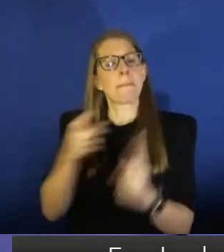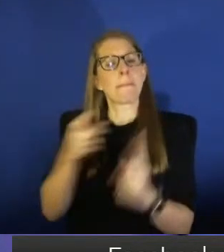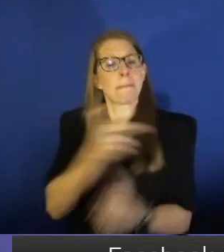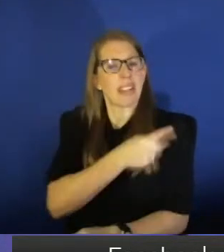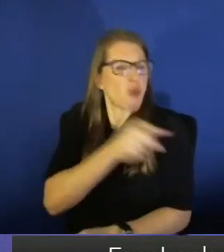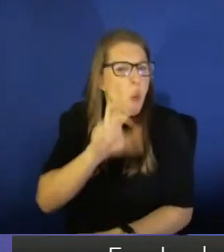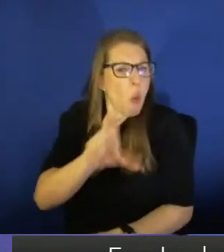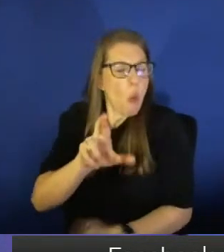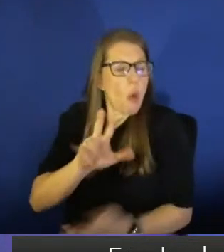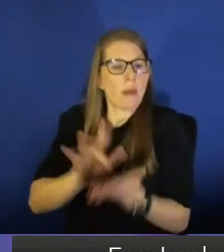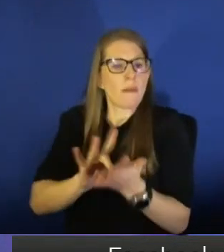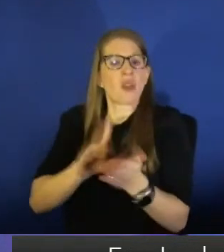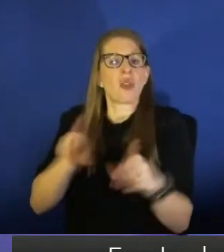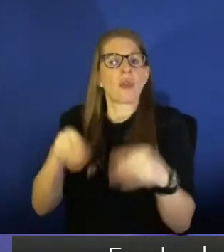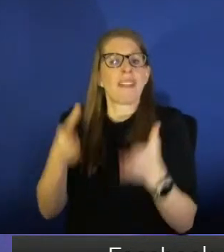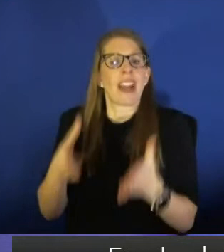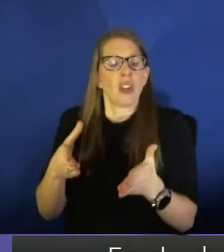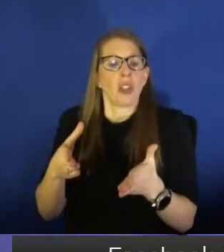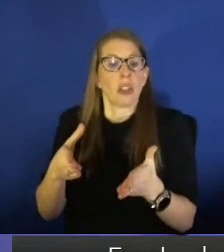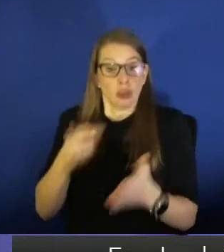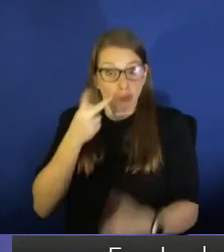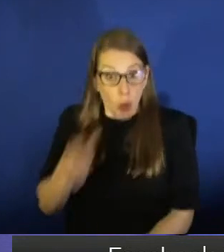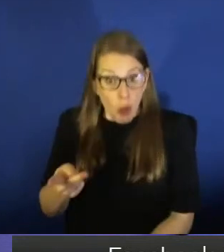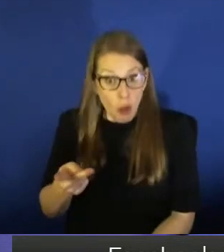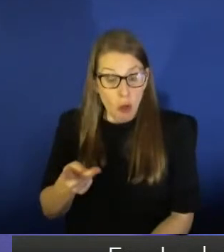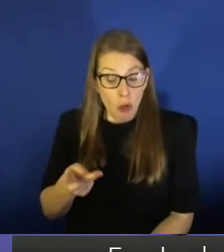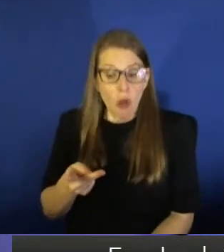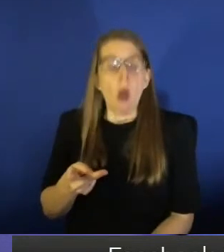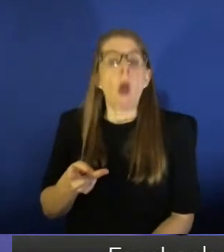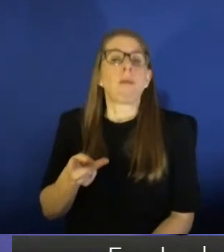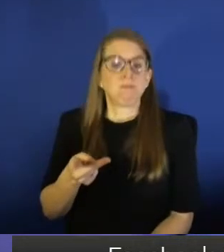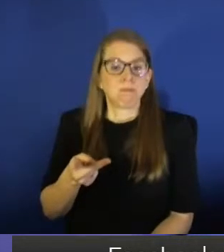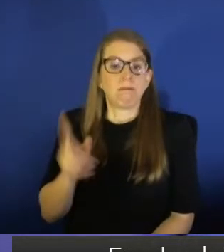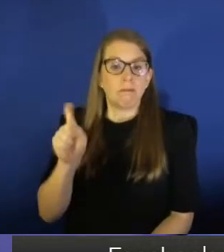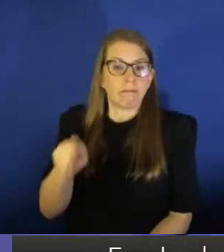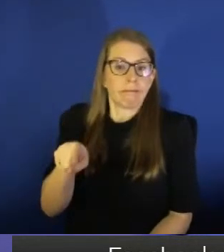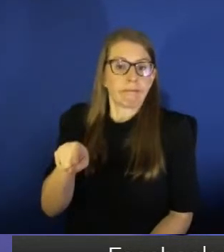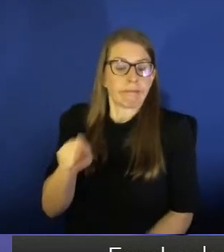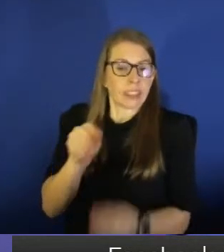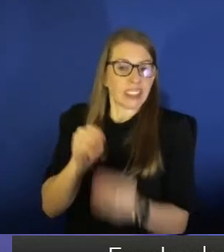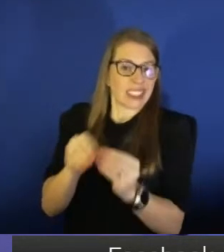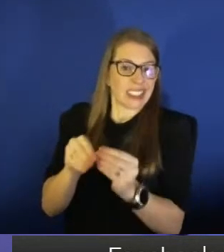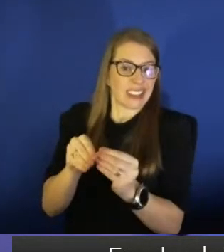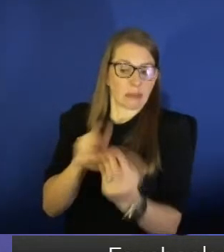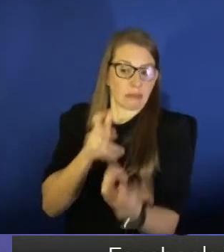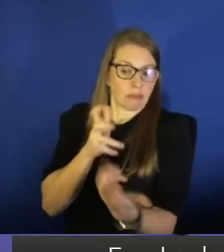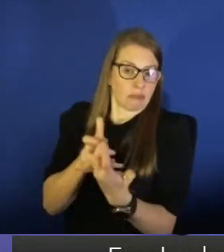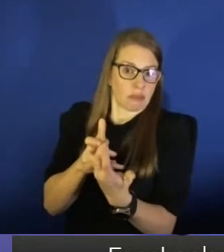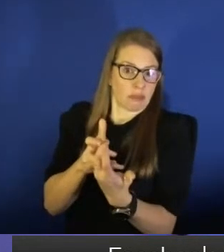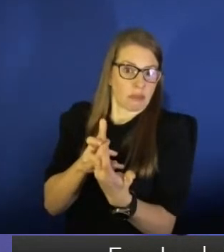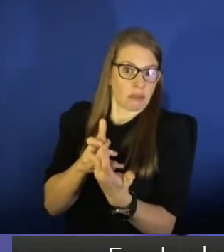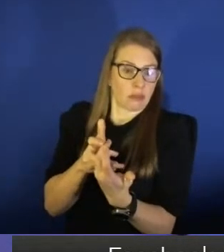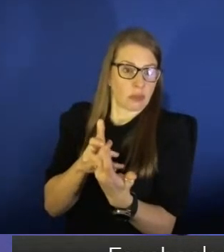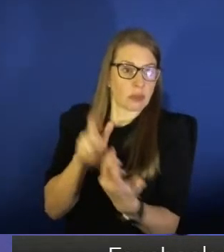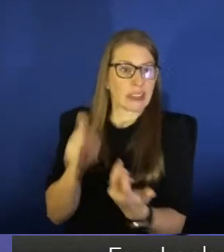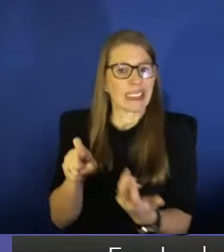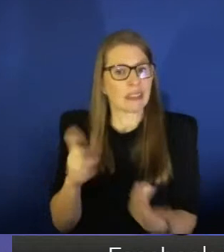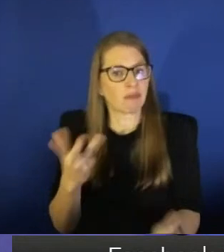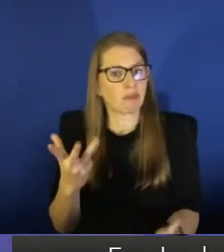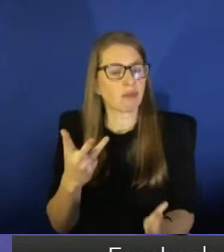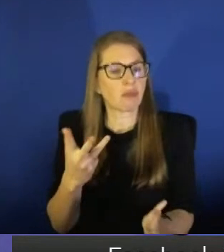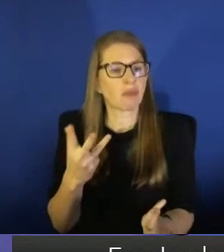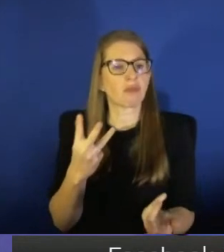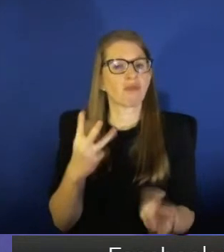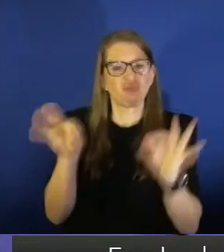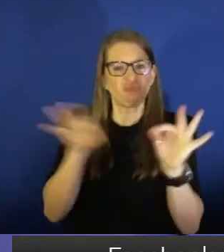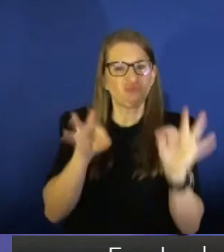providers saw as a need that needed to be fixed and helped and assisted? Just what can you tell us about